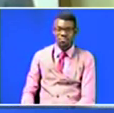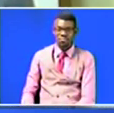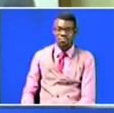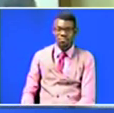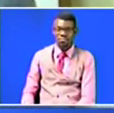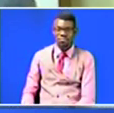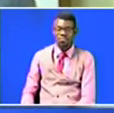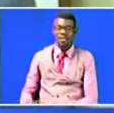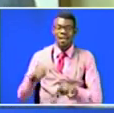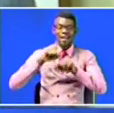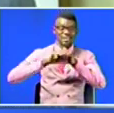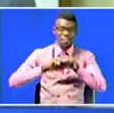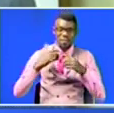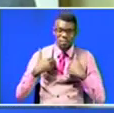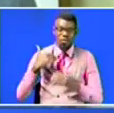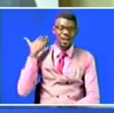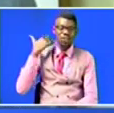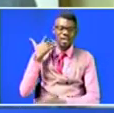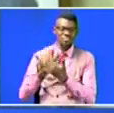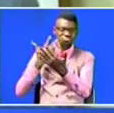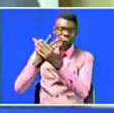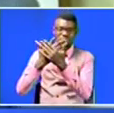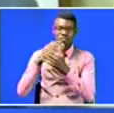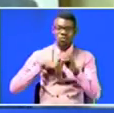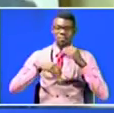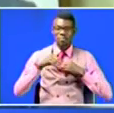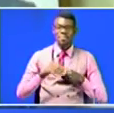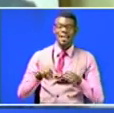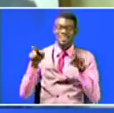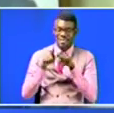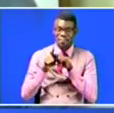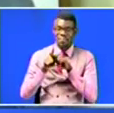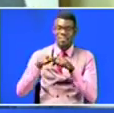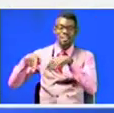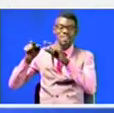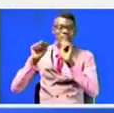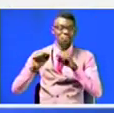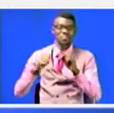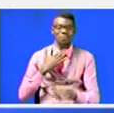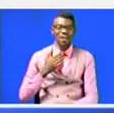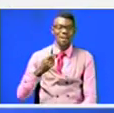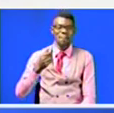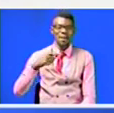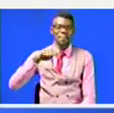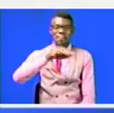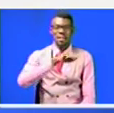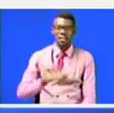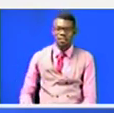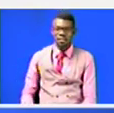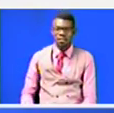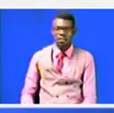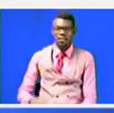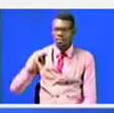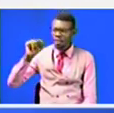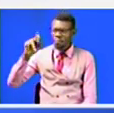even these criminals that are being arraigned for corruption, they will also now start demanding compensation. There is nothing like compensation for